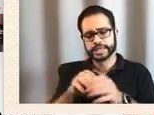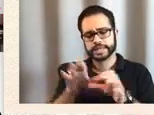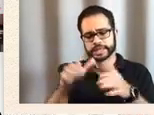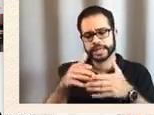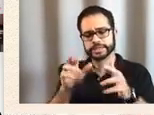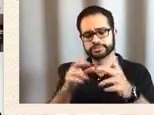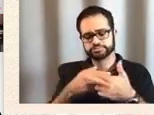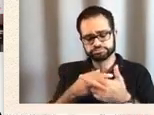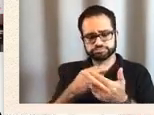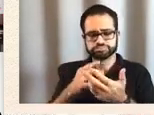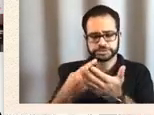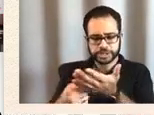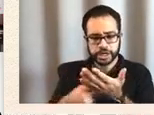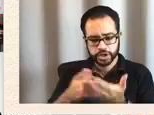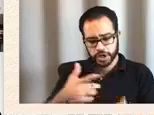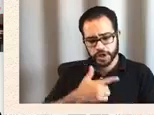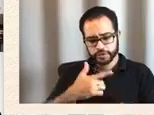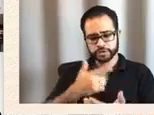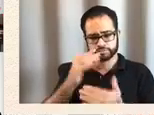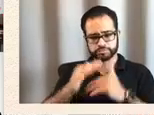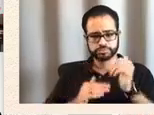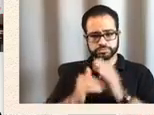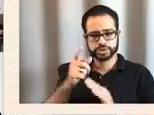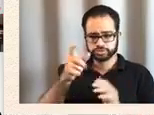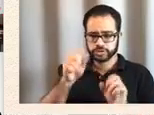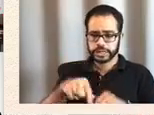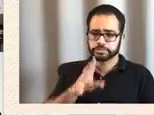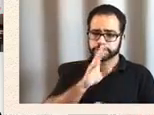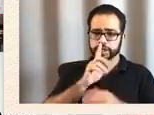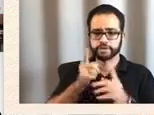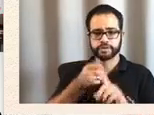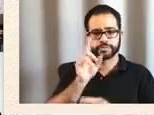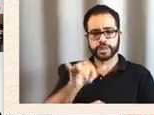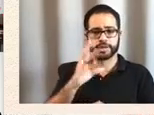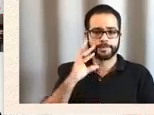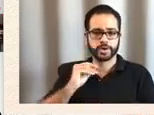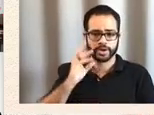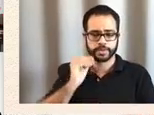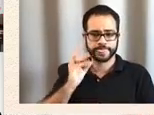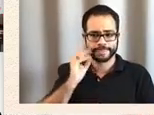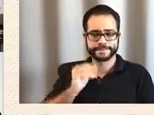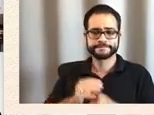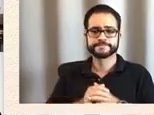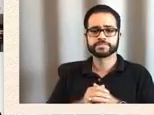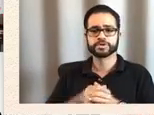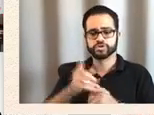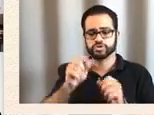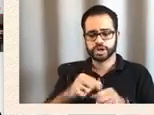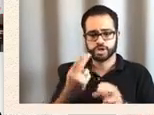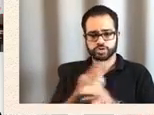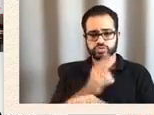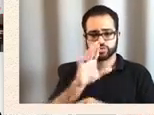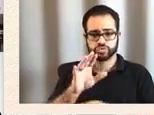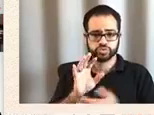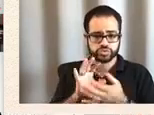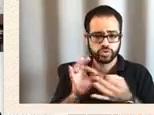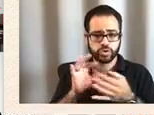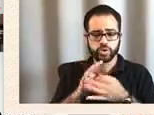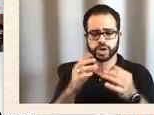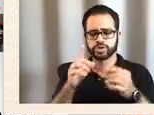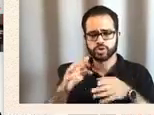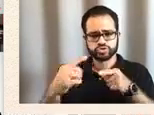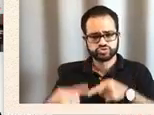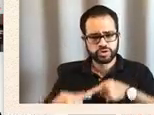comfortable, you can speak from that place of experience. So you can use your story and your struggles to your